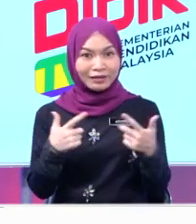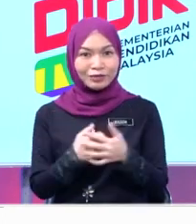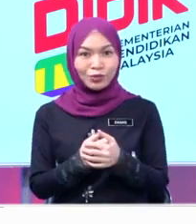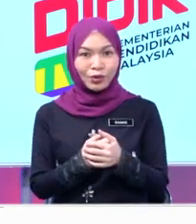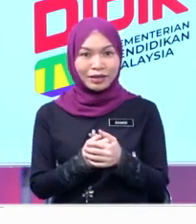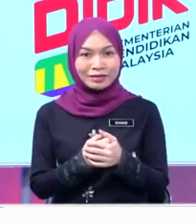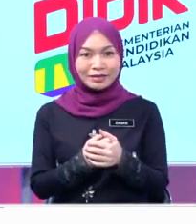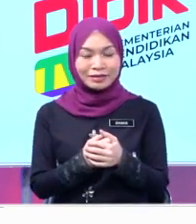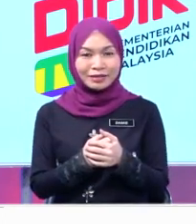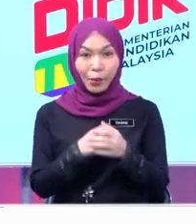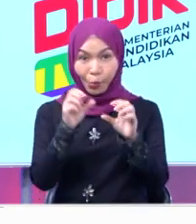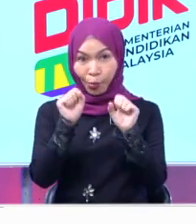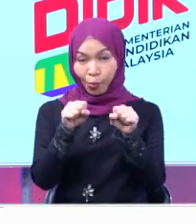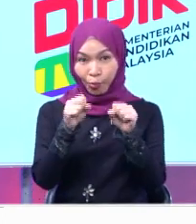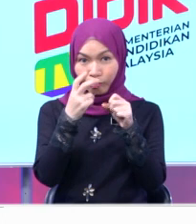definitely. Why?